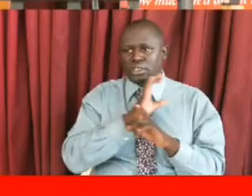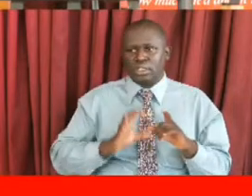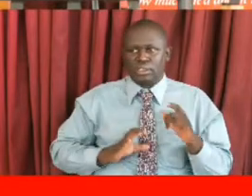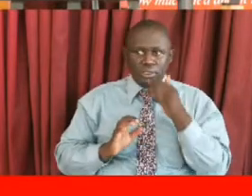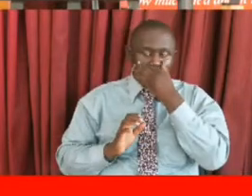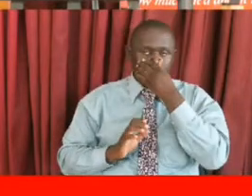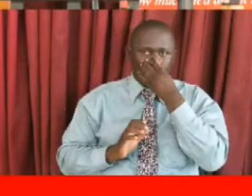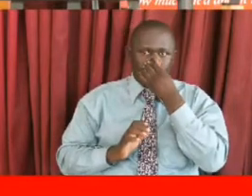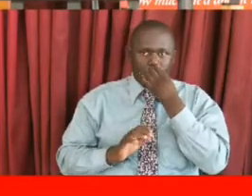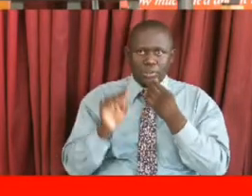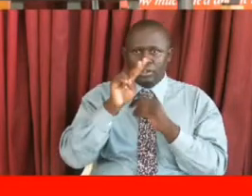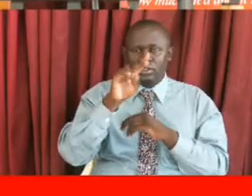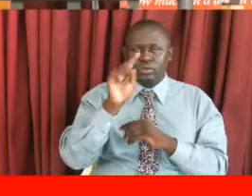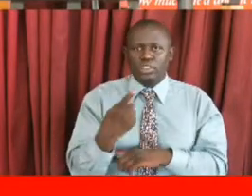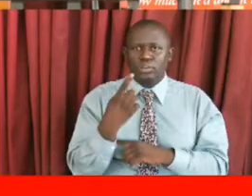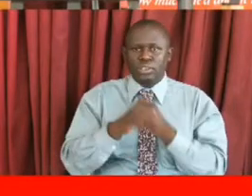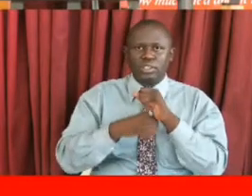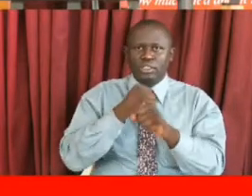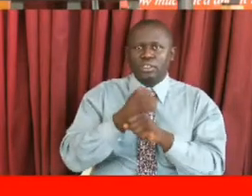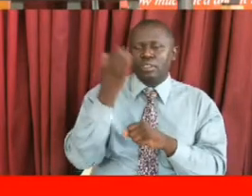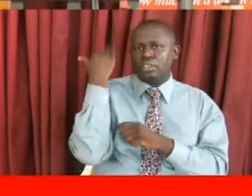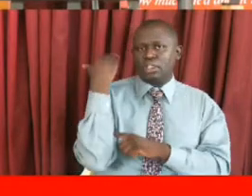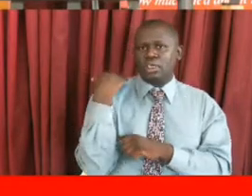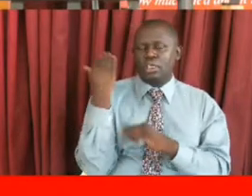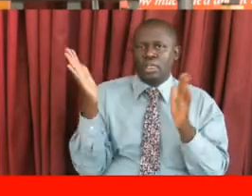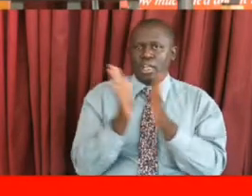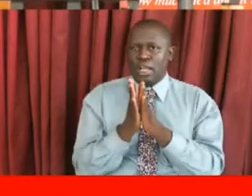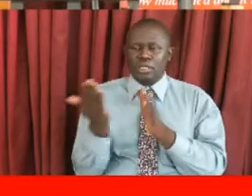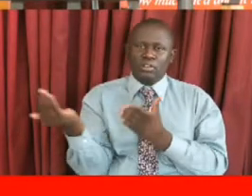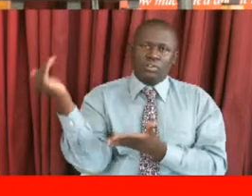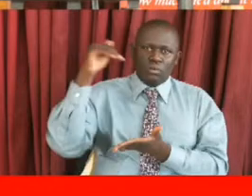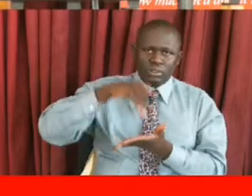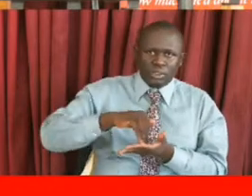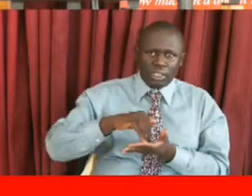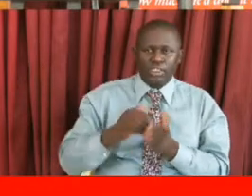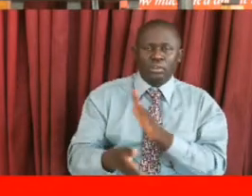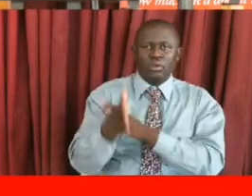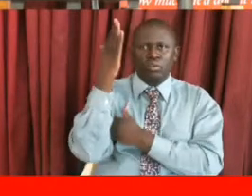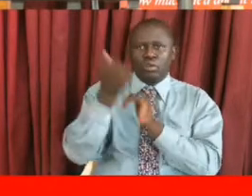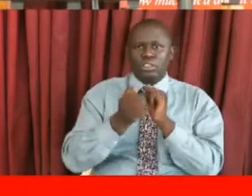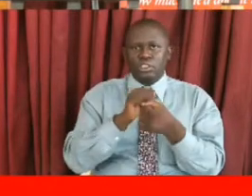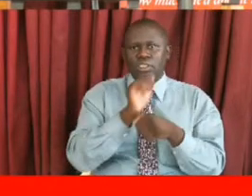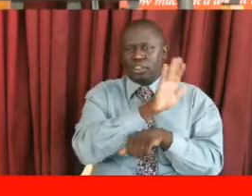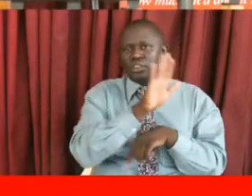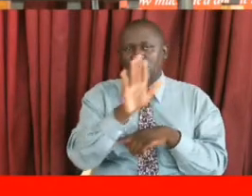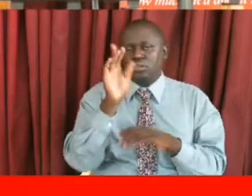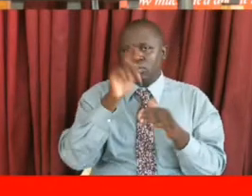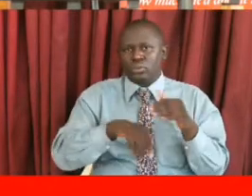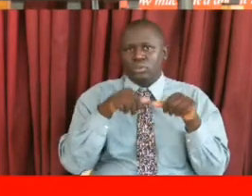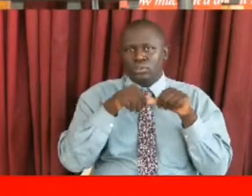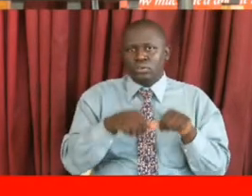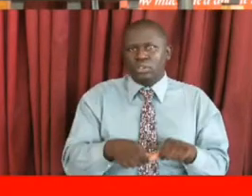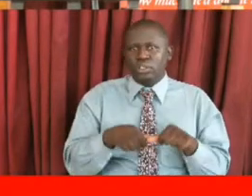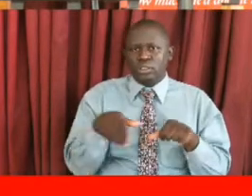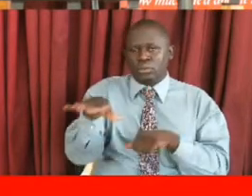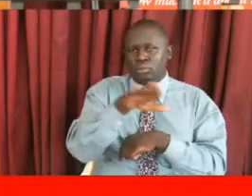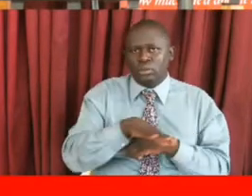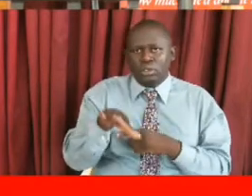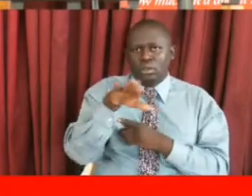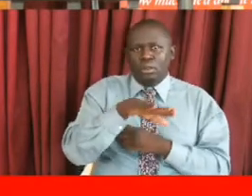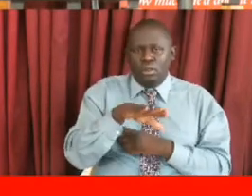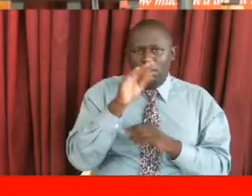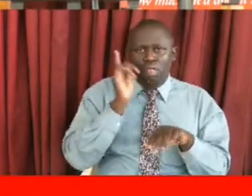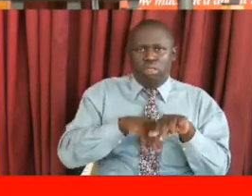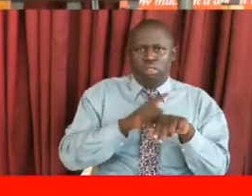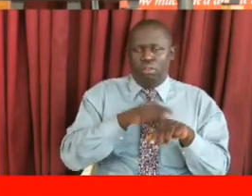ago and once again God had changed his dwelling place because when this one stepped out of